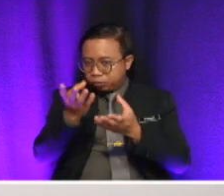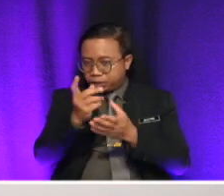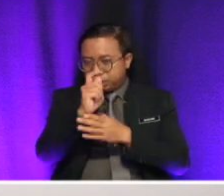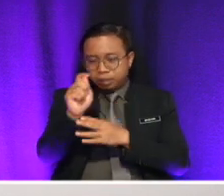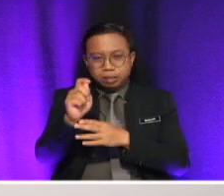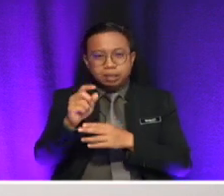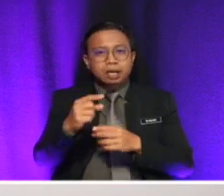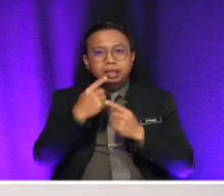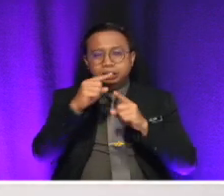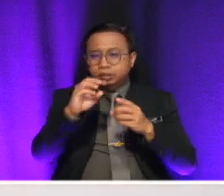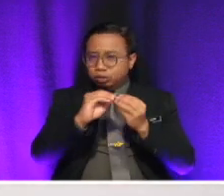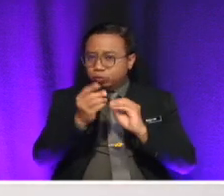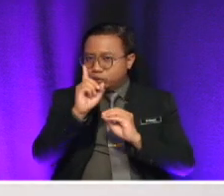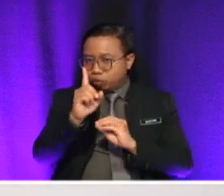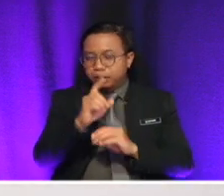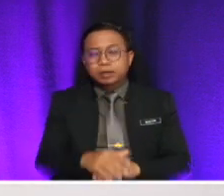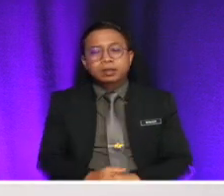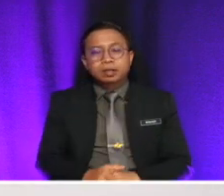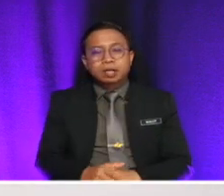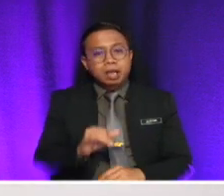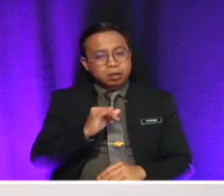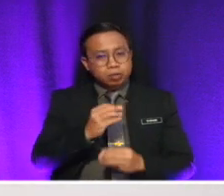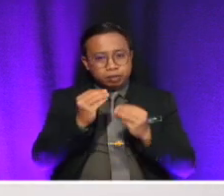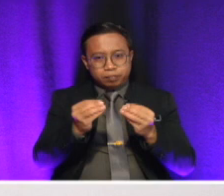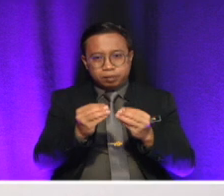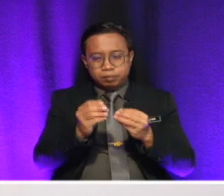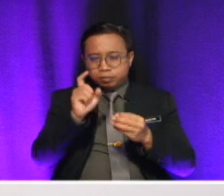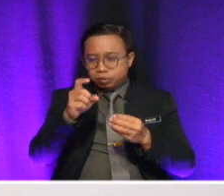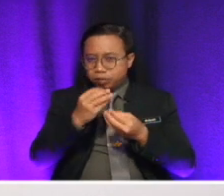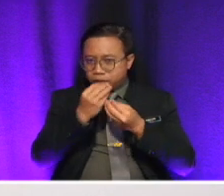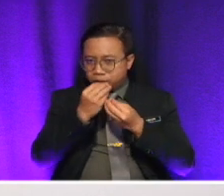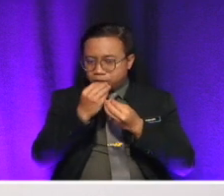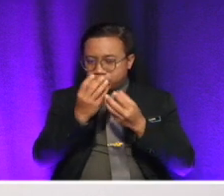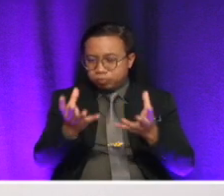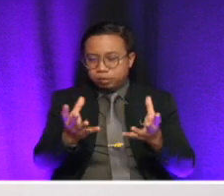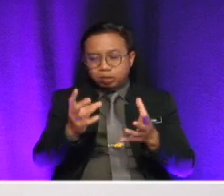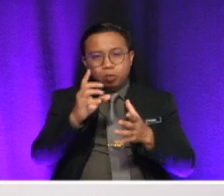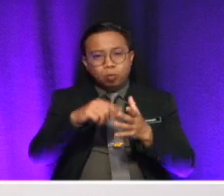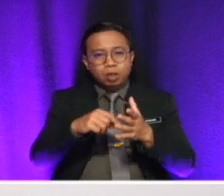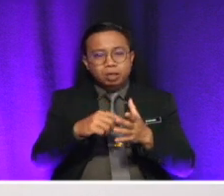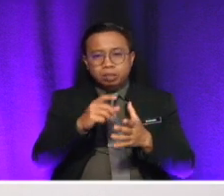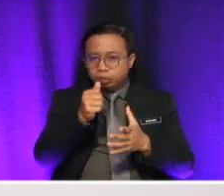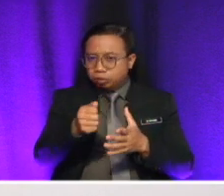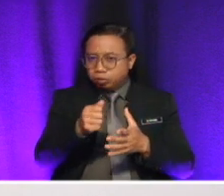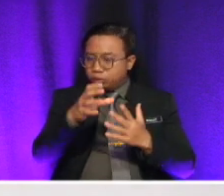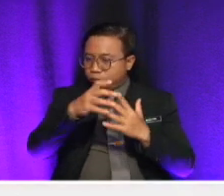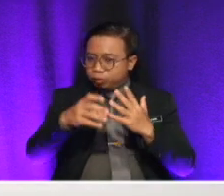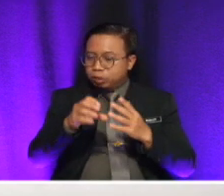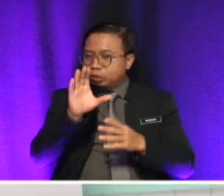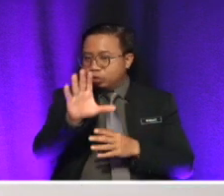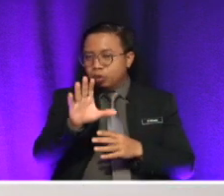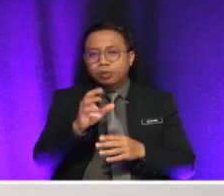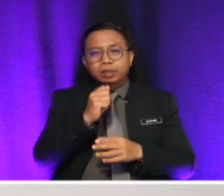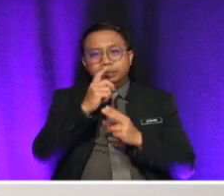for number 1. And now when you're giving me the answers, you have to explain to me why you have picked your answer as such. All right? So